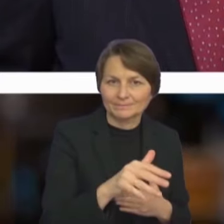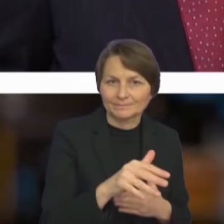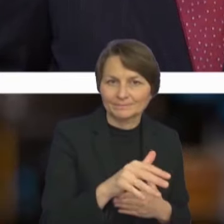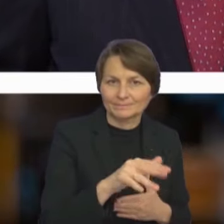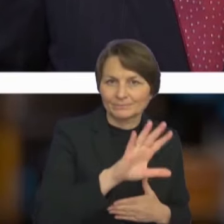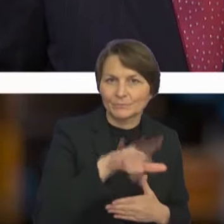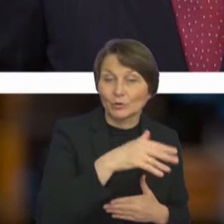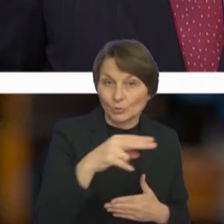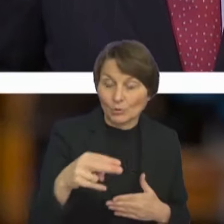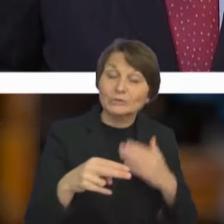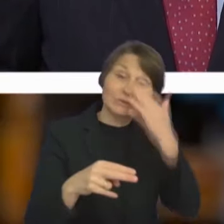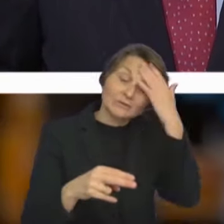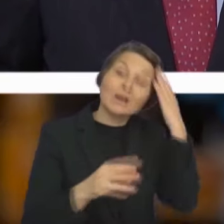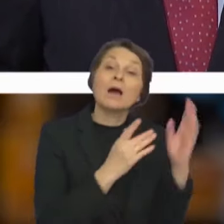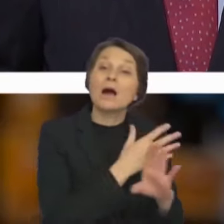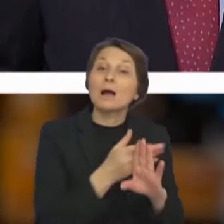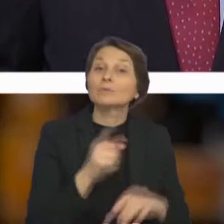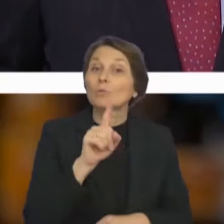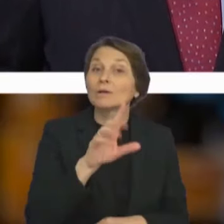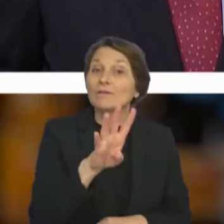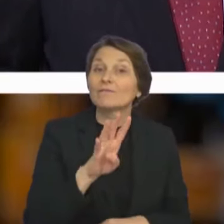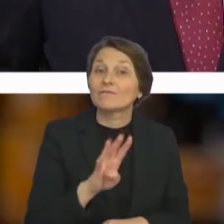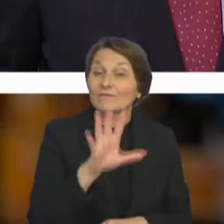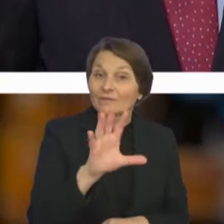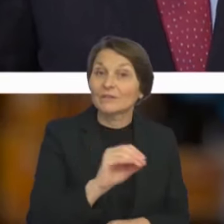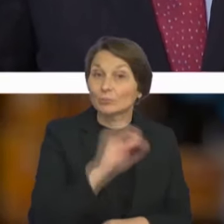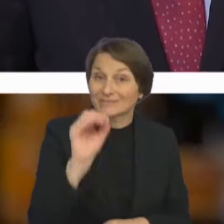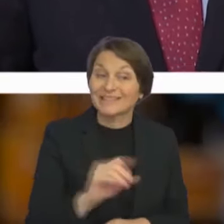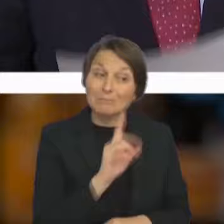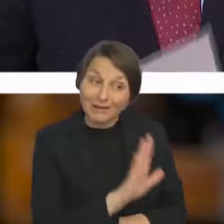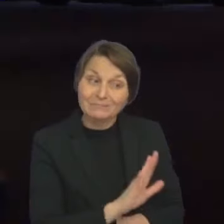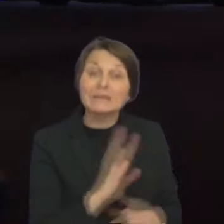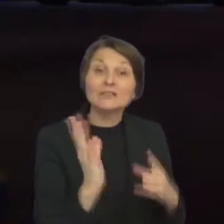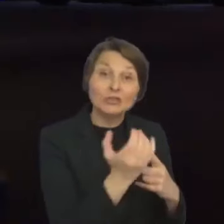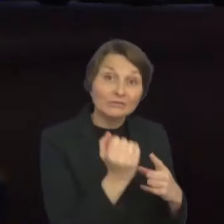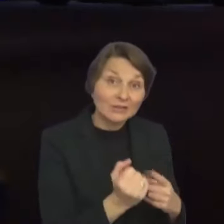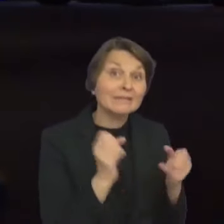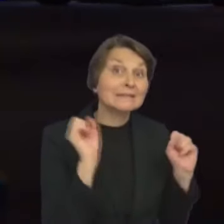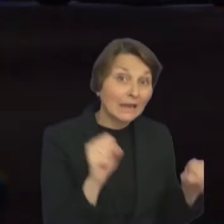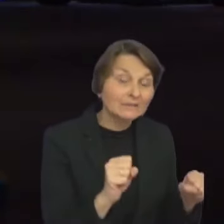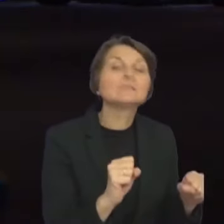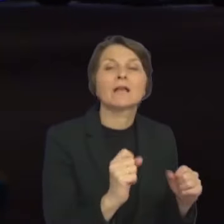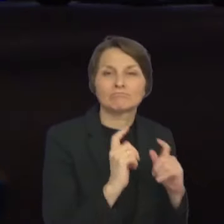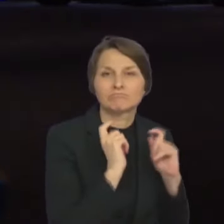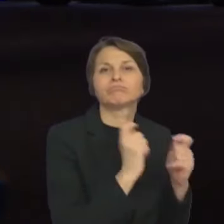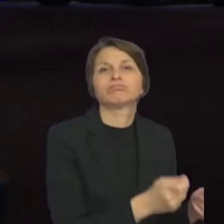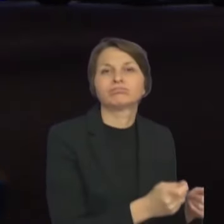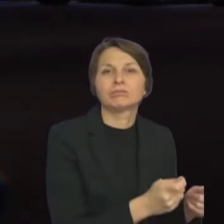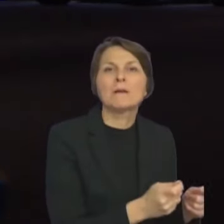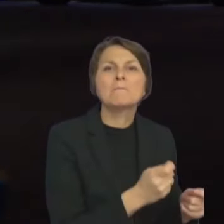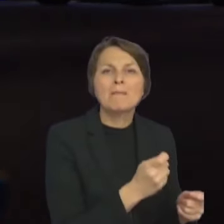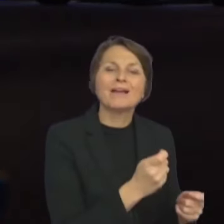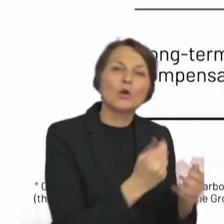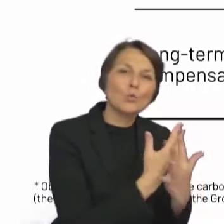to 150% of the fixed compensation and subject to the achievement of annual quantitative and qualitative performance